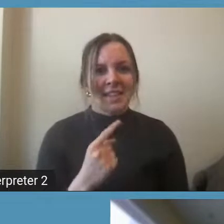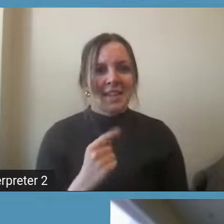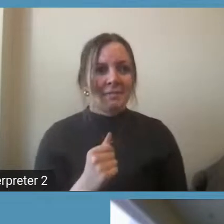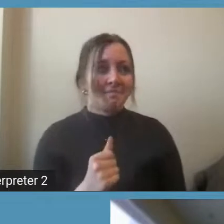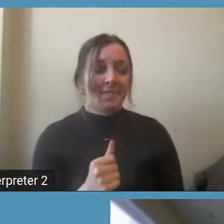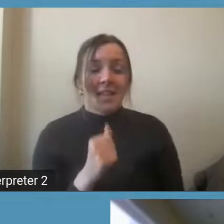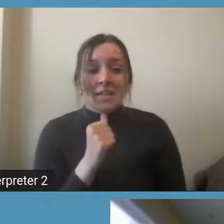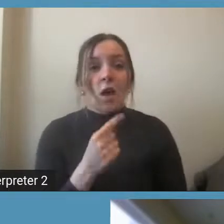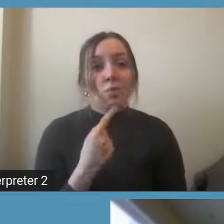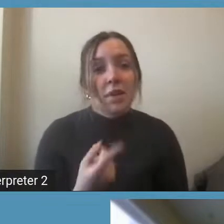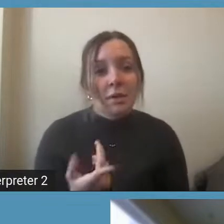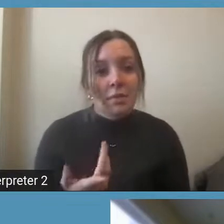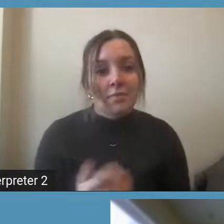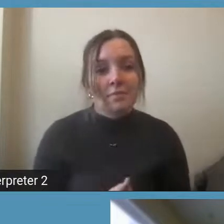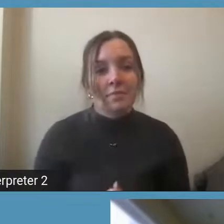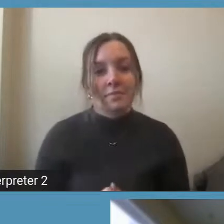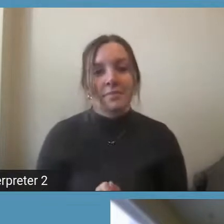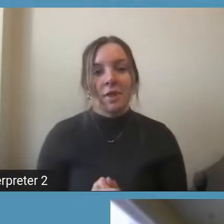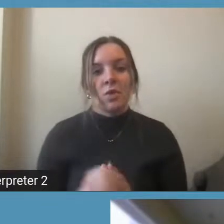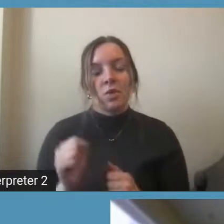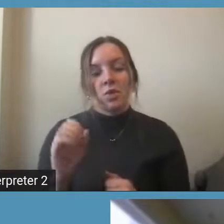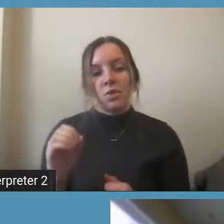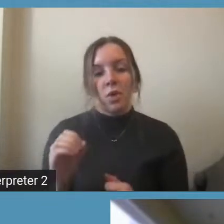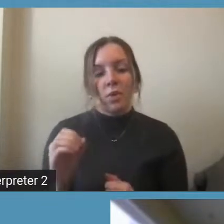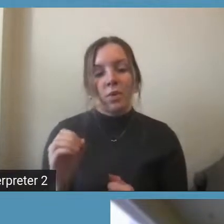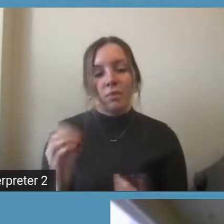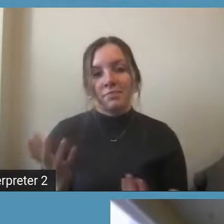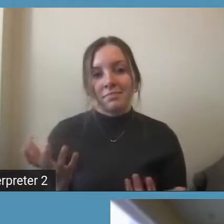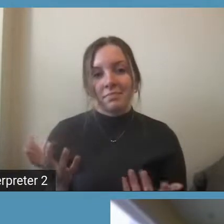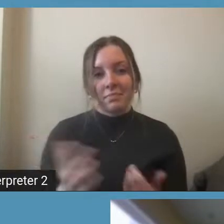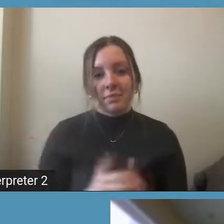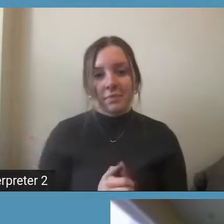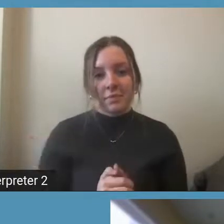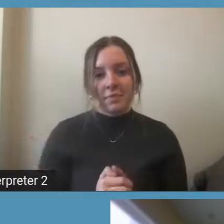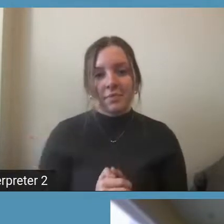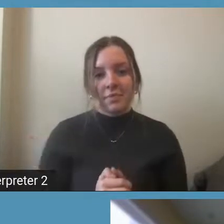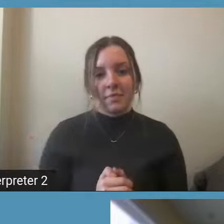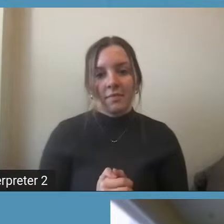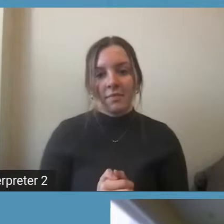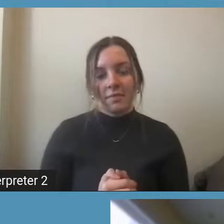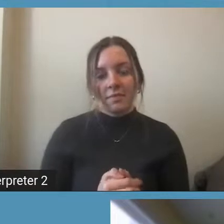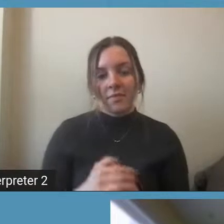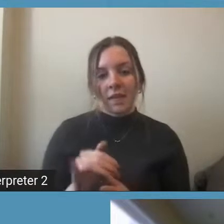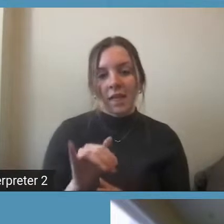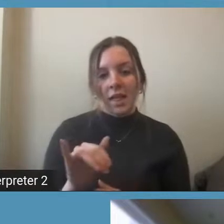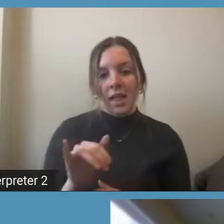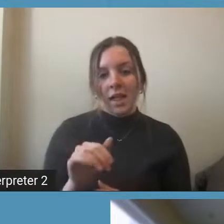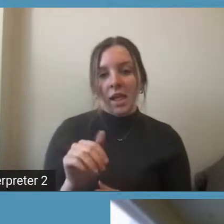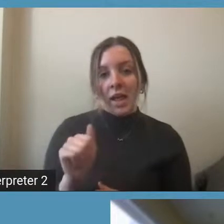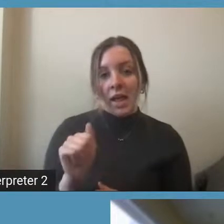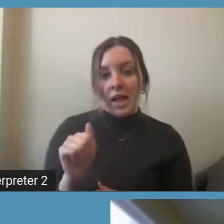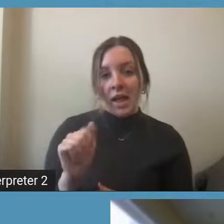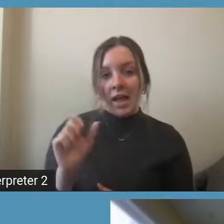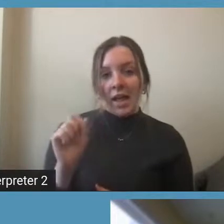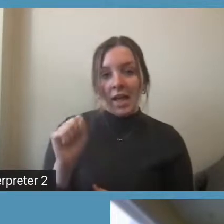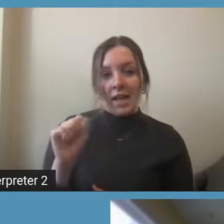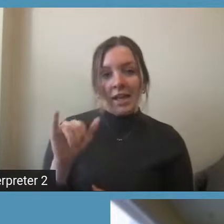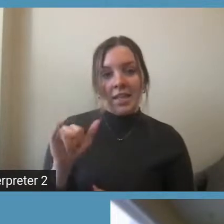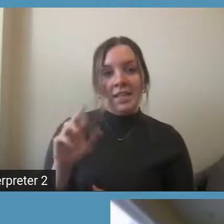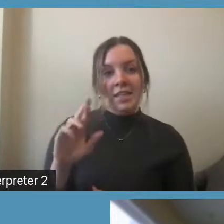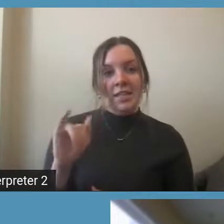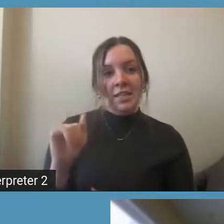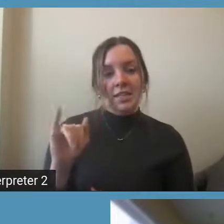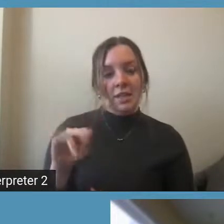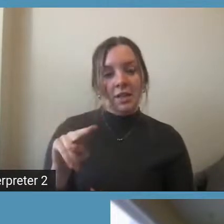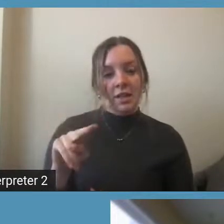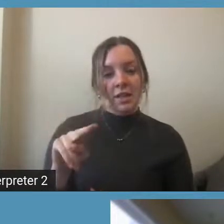because it is. Secondly, that Assyrian relief replica I made, it might be the best Assyrian relief replica of its kind,